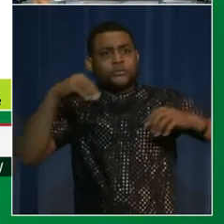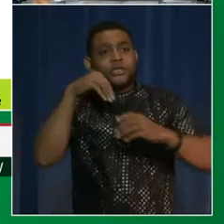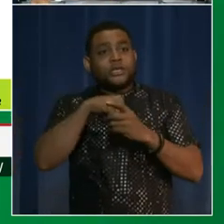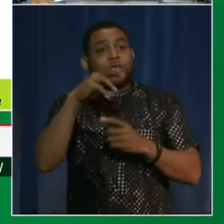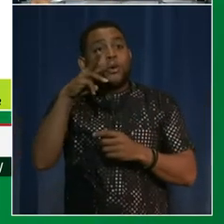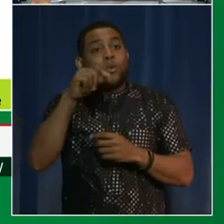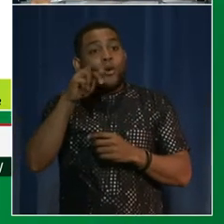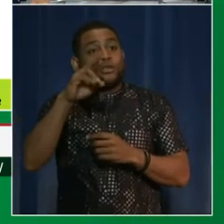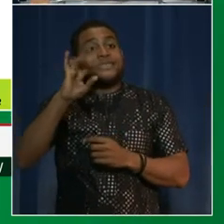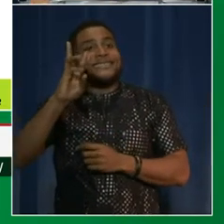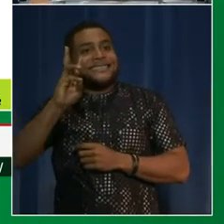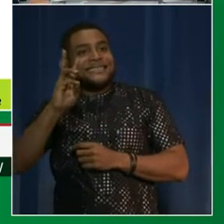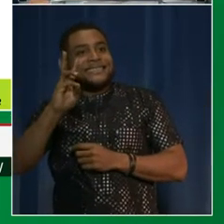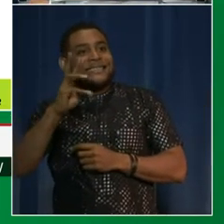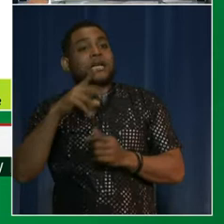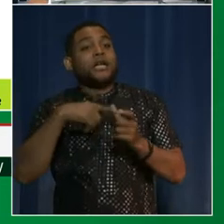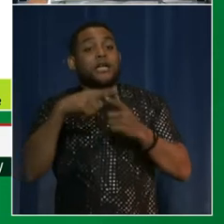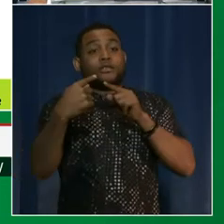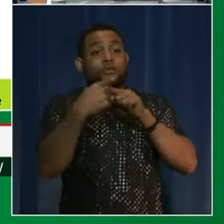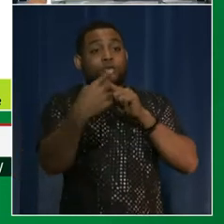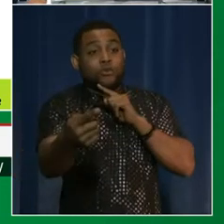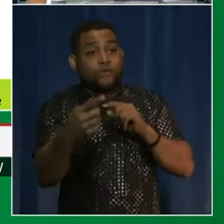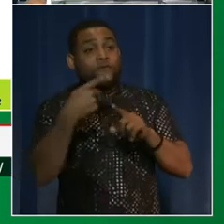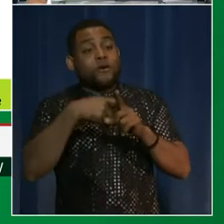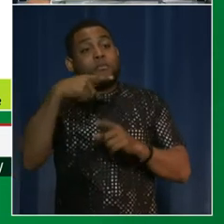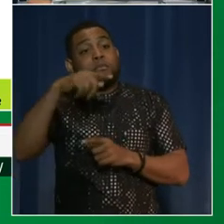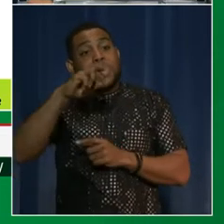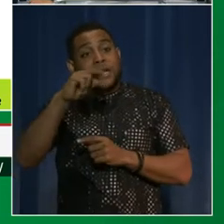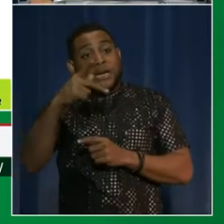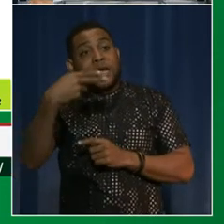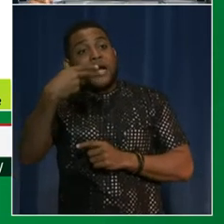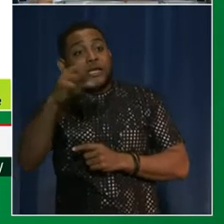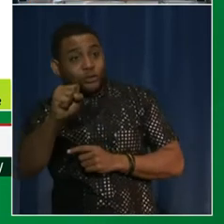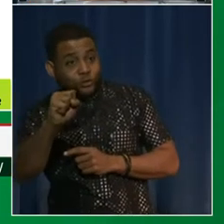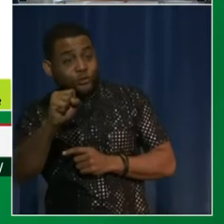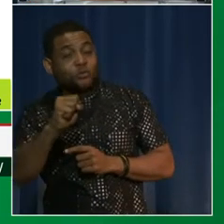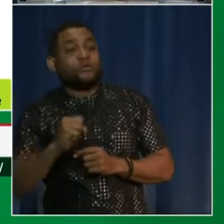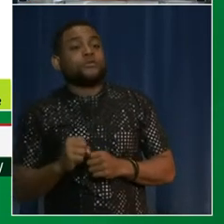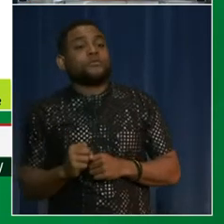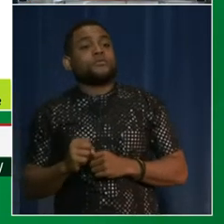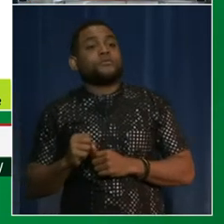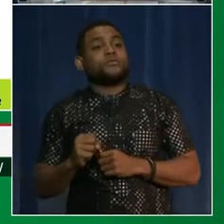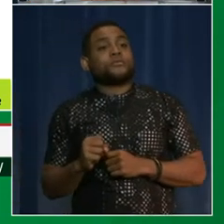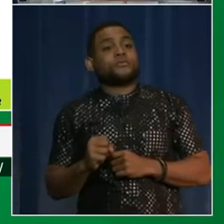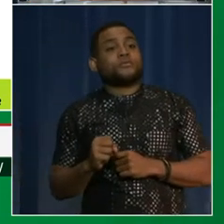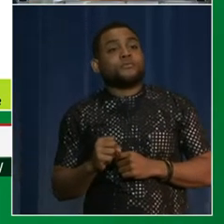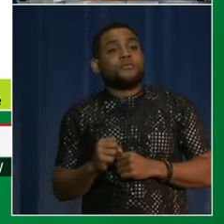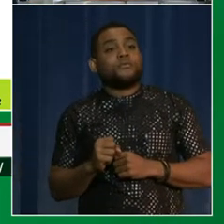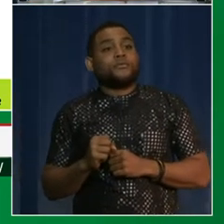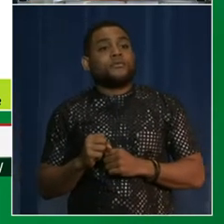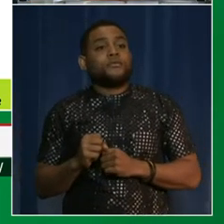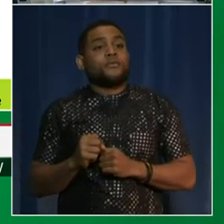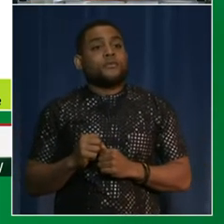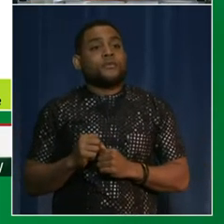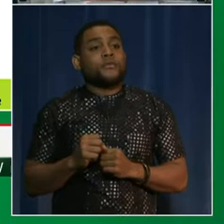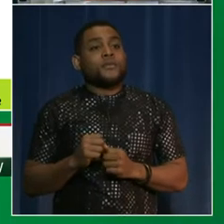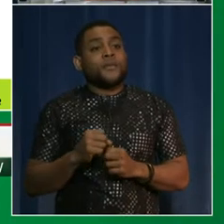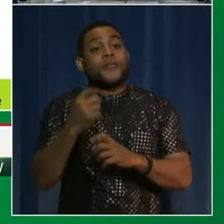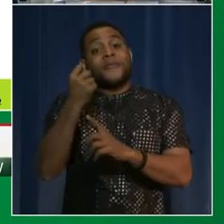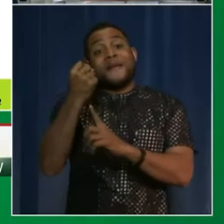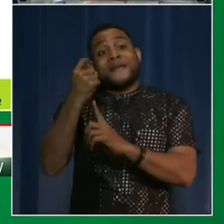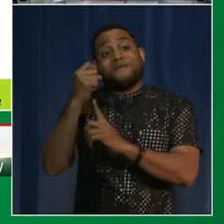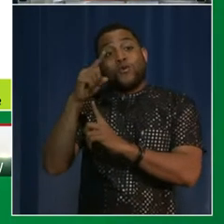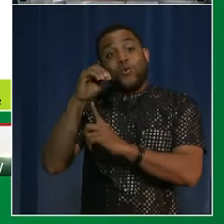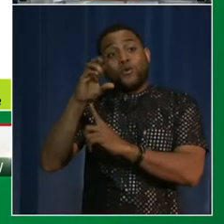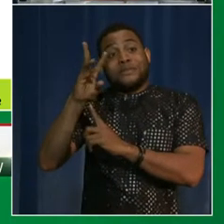new Banneker High School at the former Shaw Middle School site. Next, 1106 3rd Street Northeast, another row